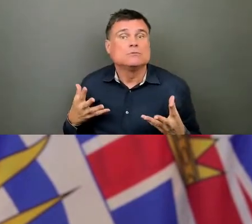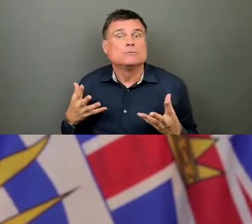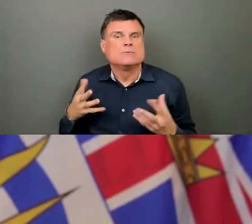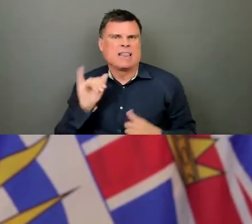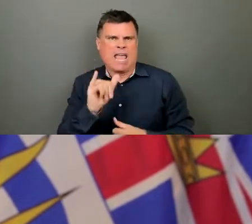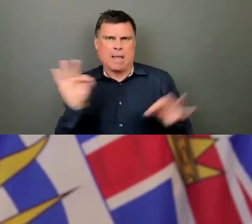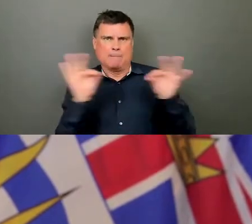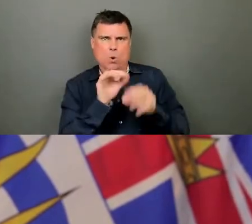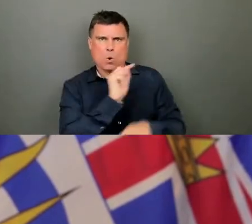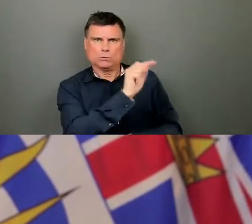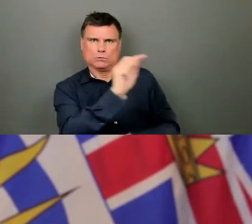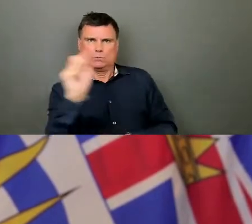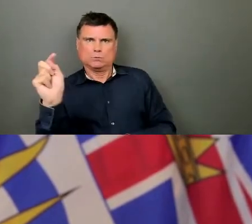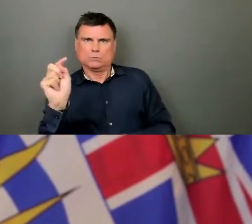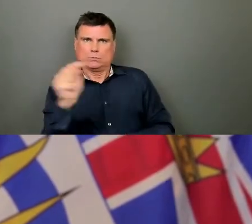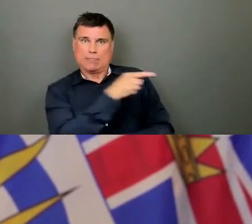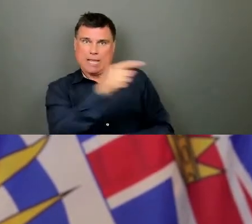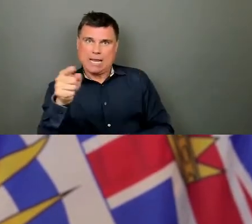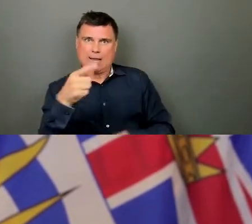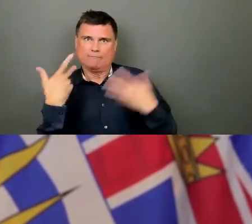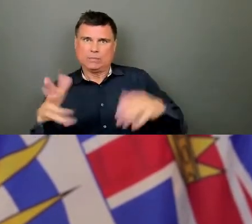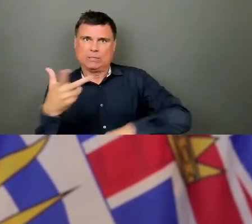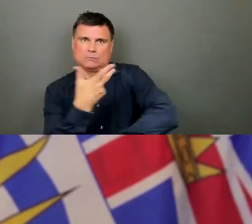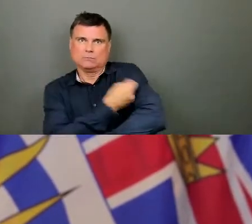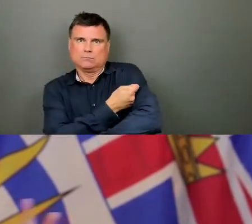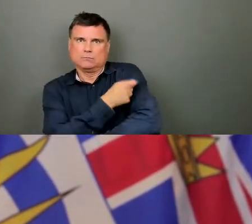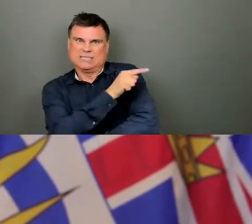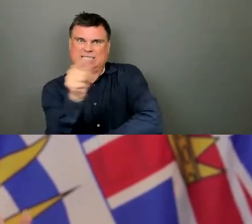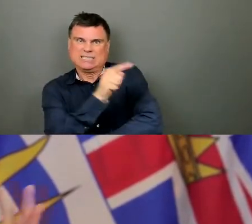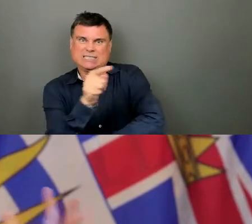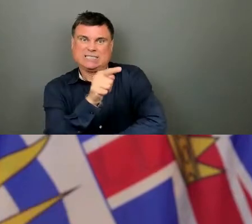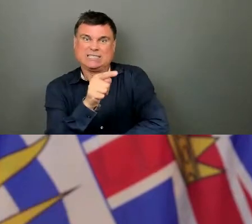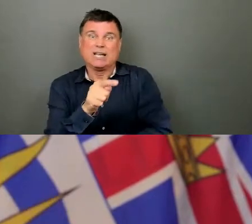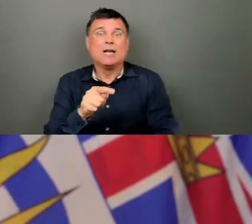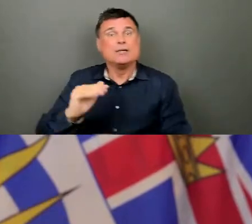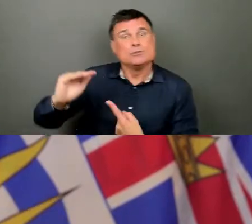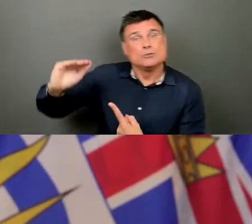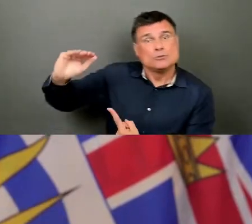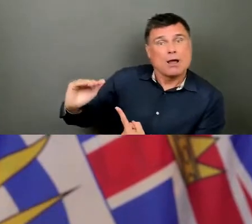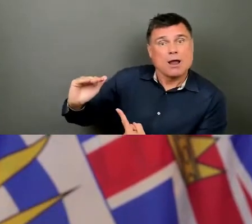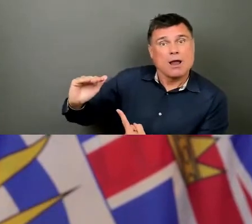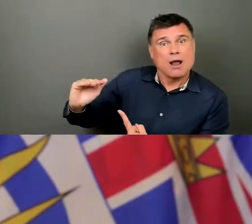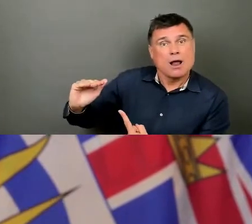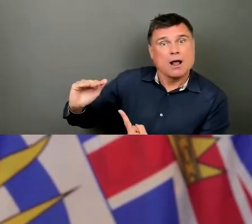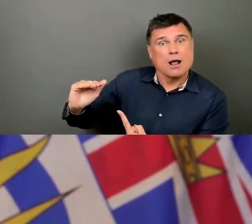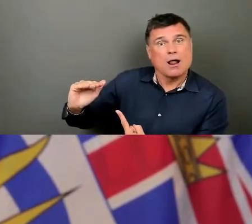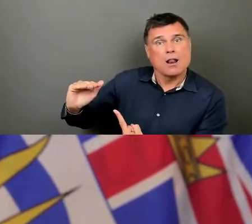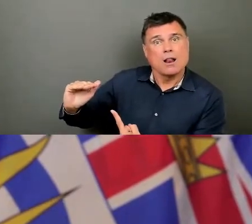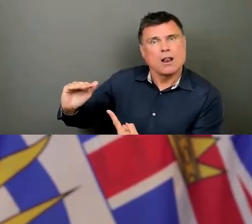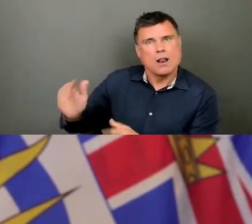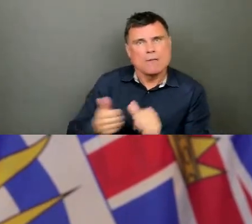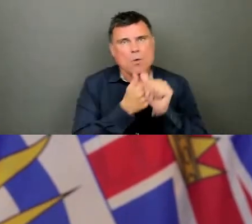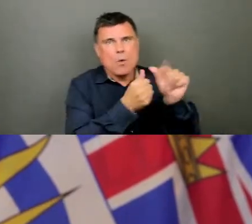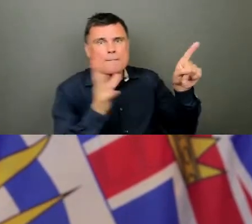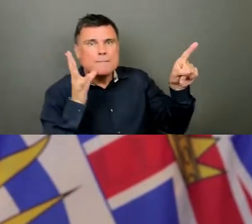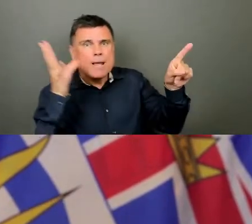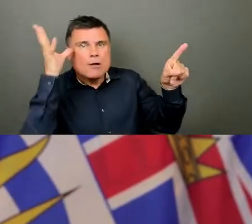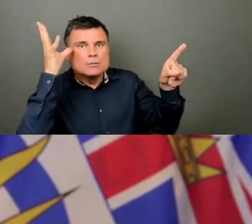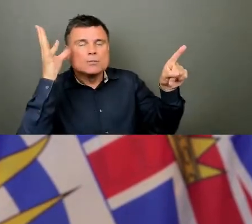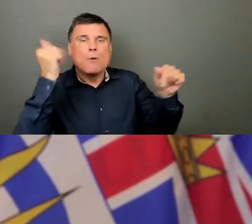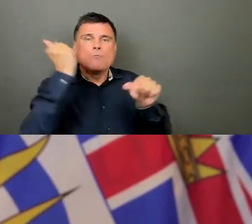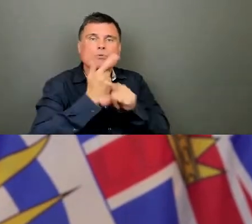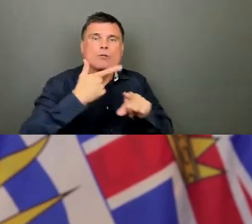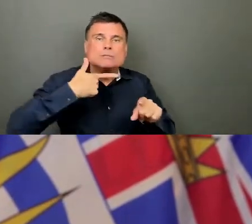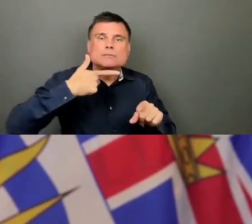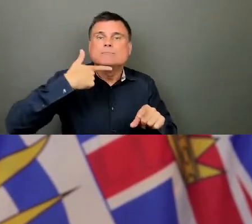important because your child's risk is directly related to the risk in their family, of the adults in their family and the older siblings. So we will